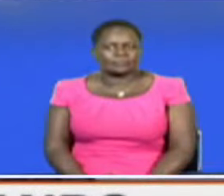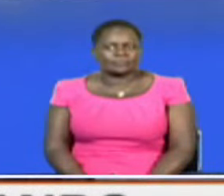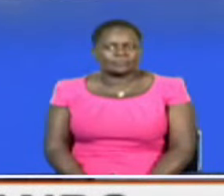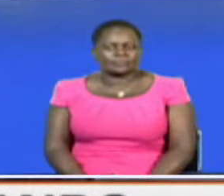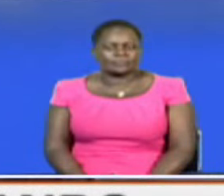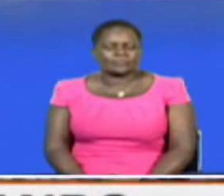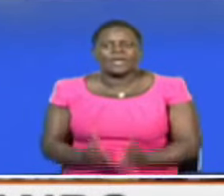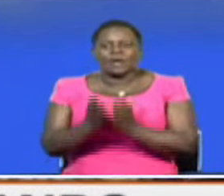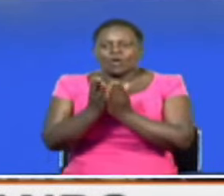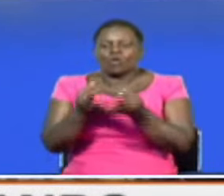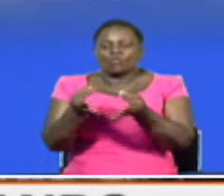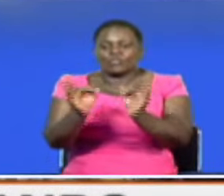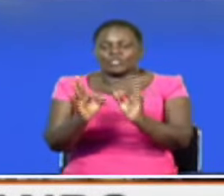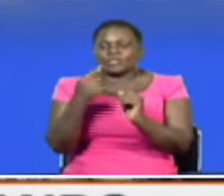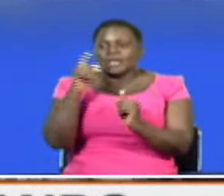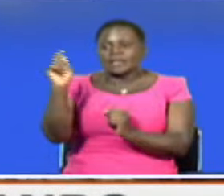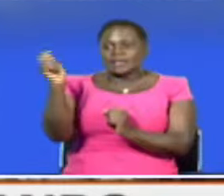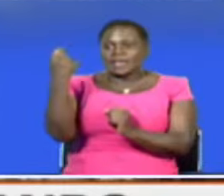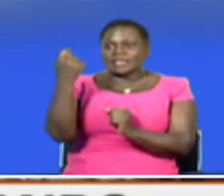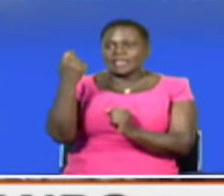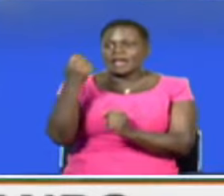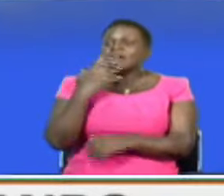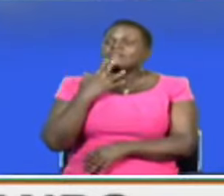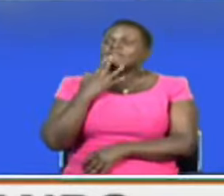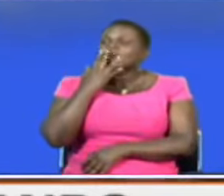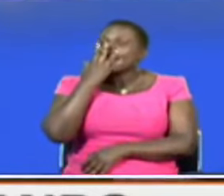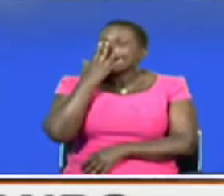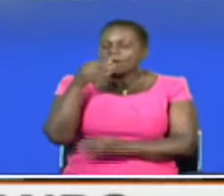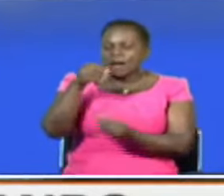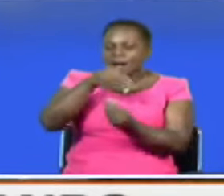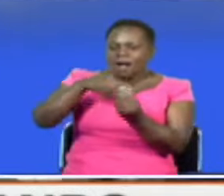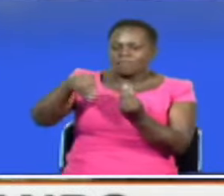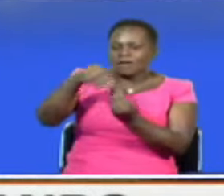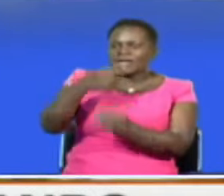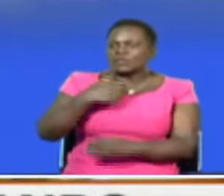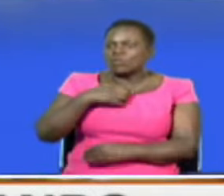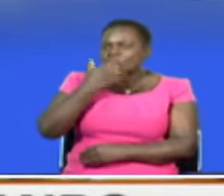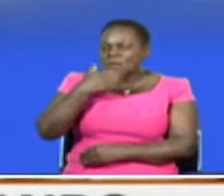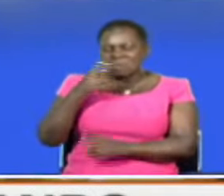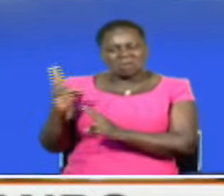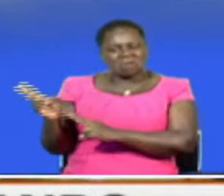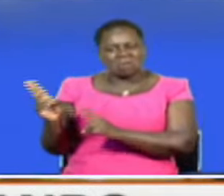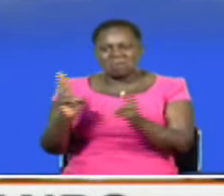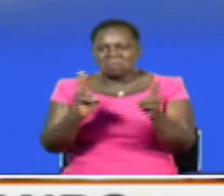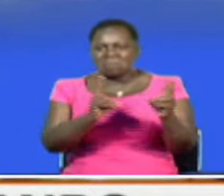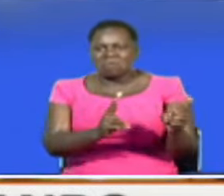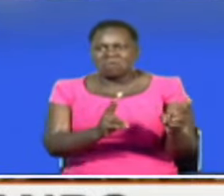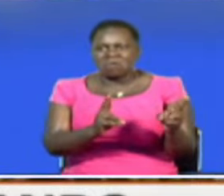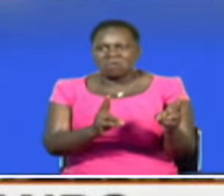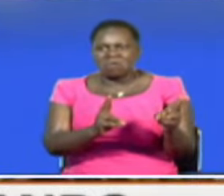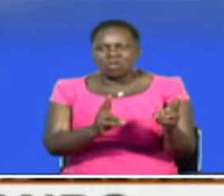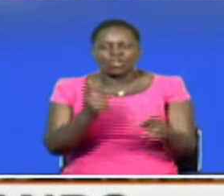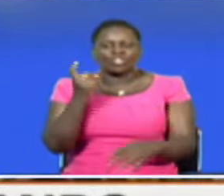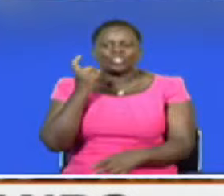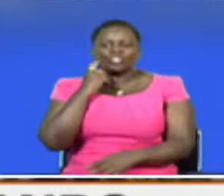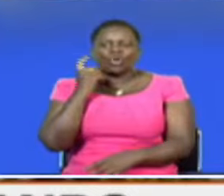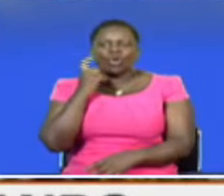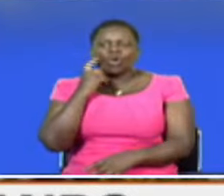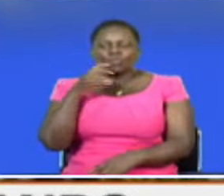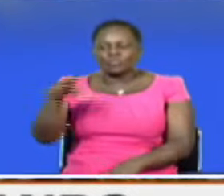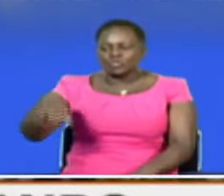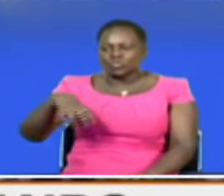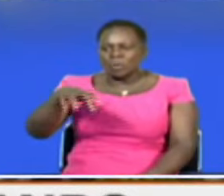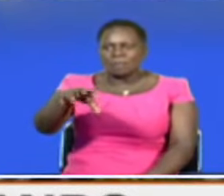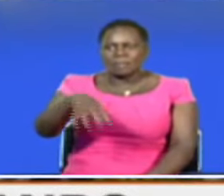Rotterdam officials, Kenyan roses, avocados, and mangoes are now a common feature on the shelves of Dutch